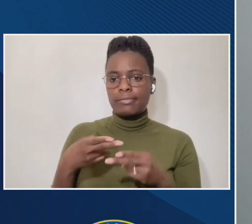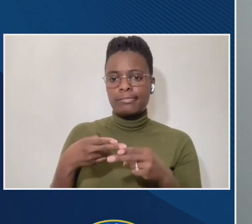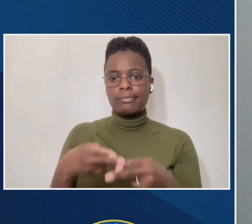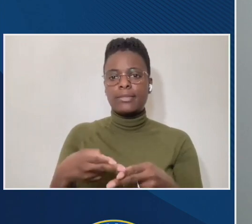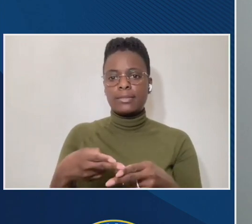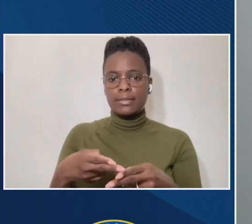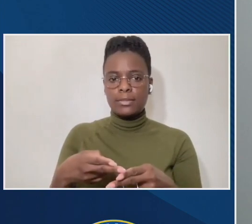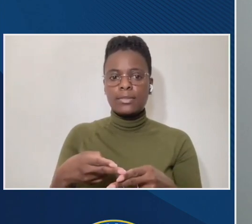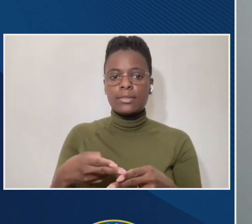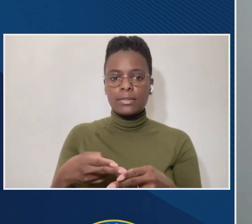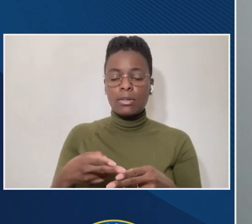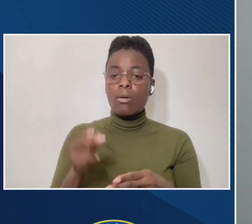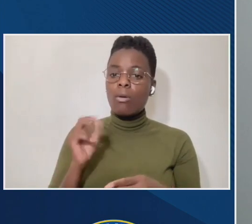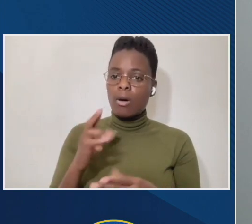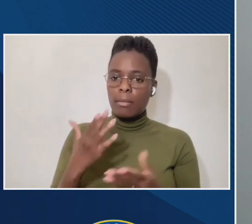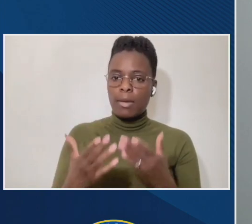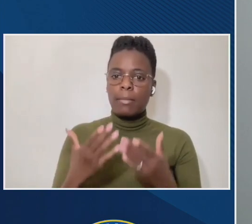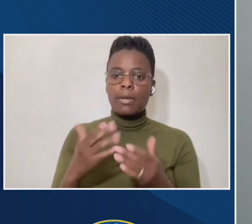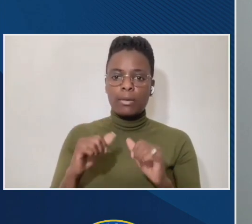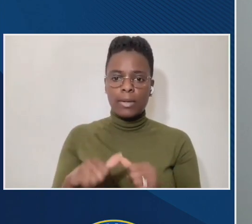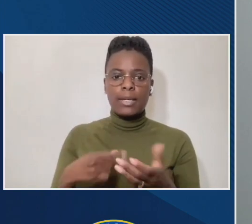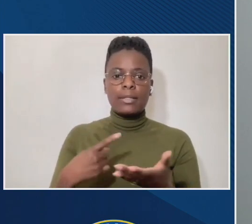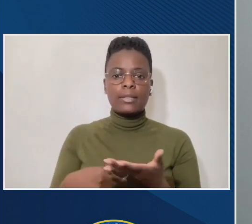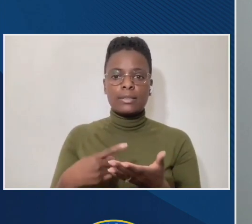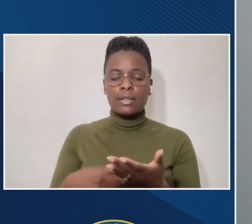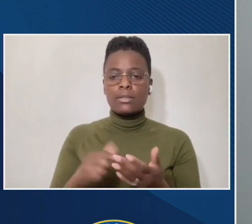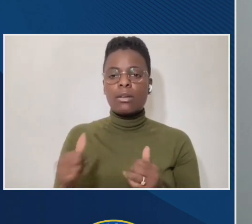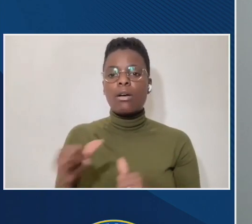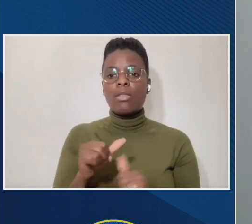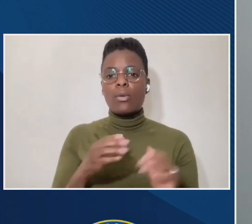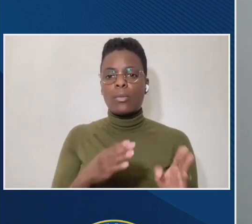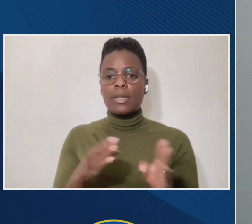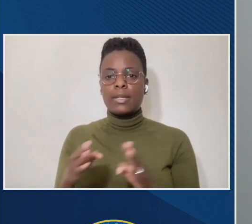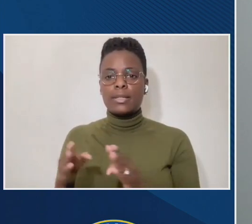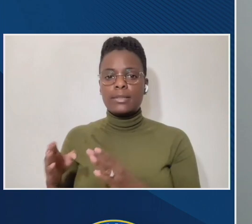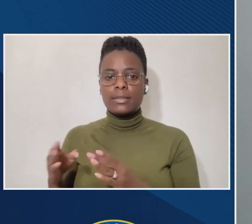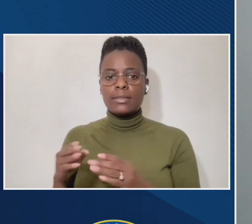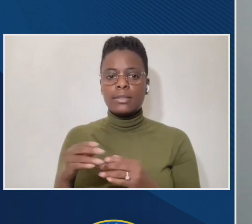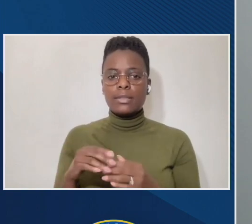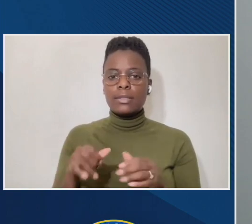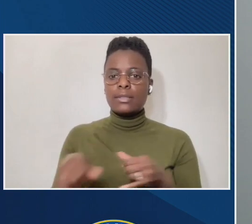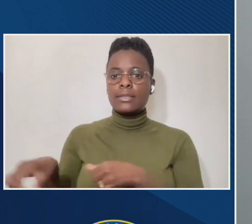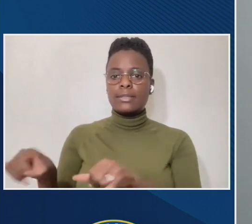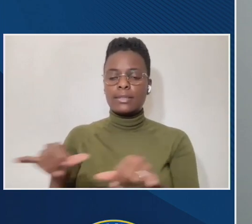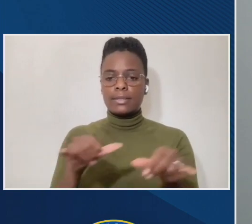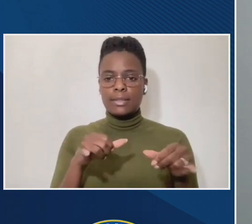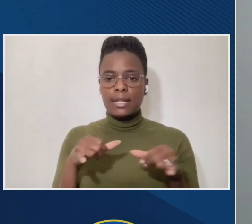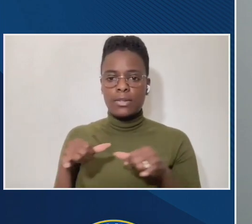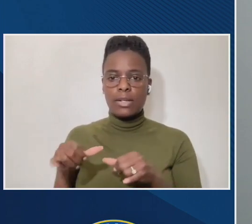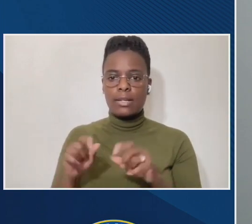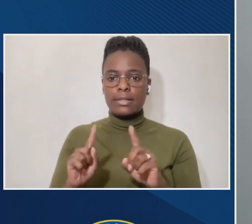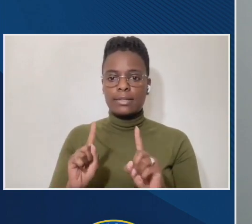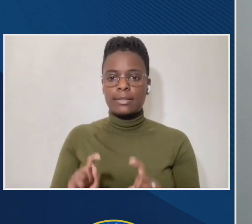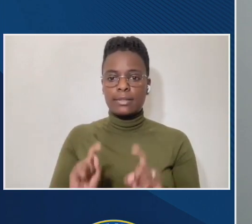whatever could be used that would help us to address that objective?